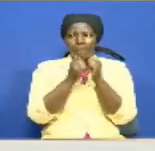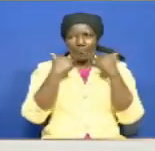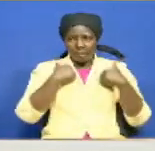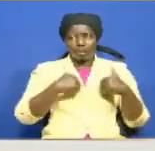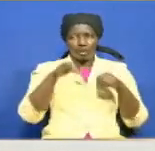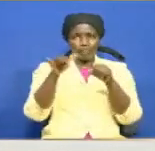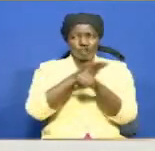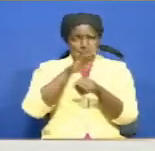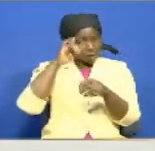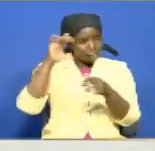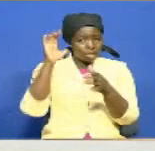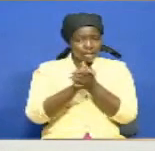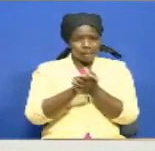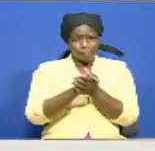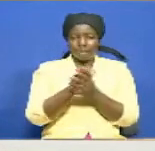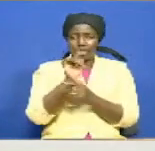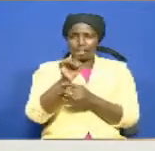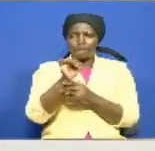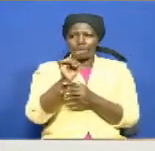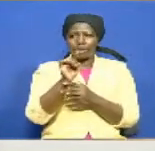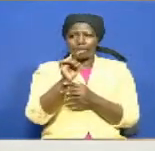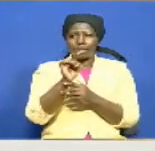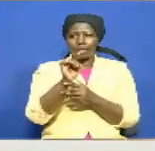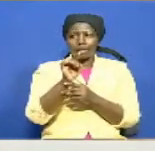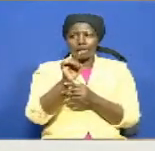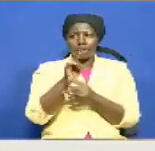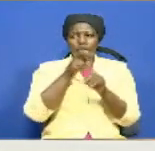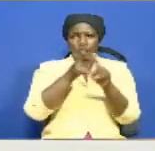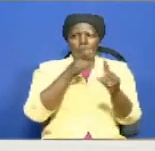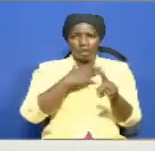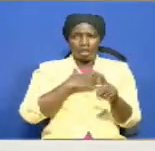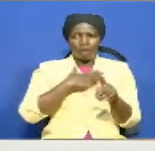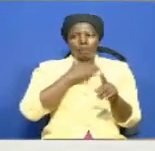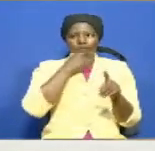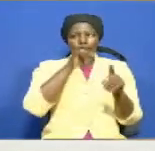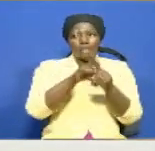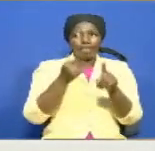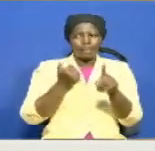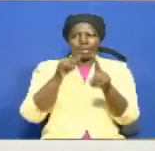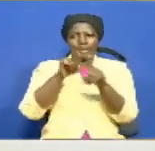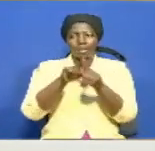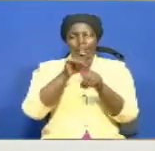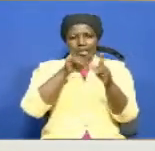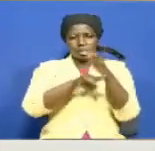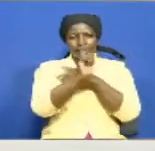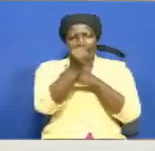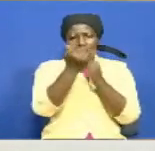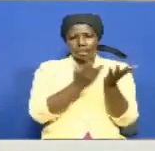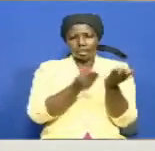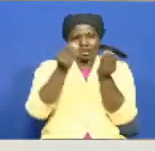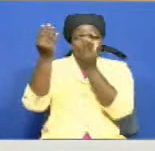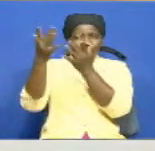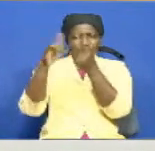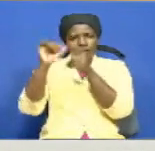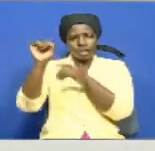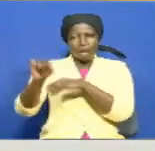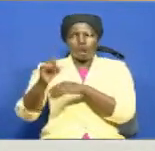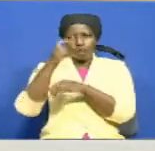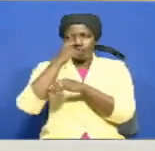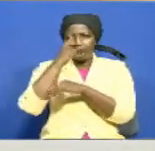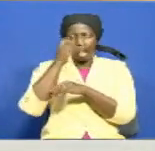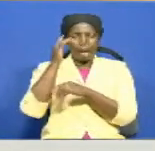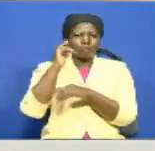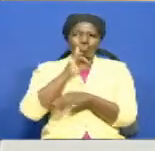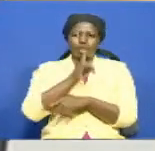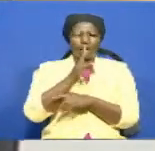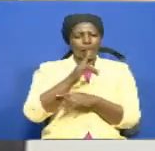believe that this is from a brother, sisters in Kenya to South Sudan, and I'm sure the same feeling with my